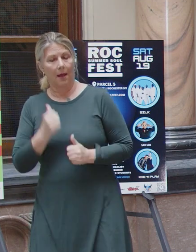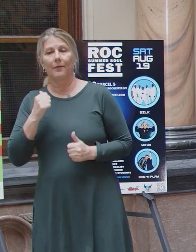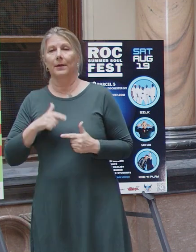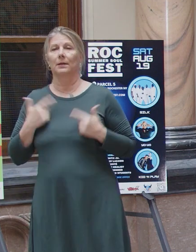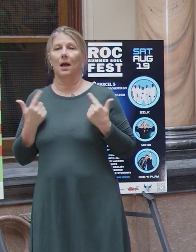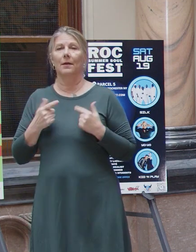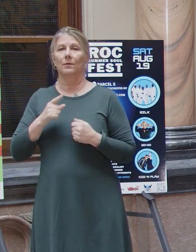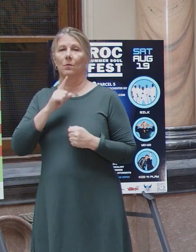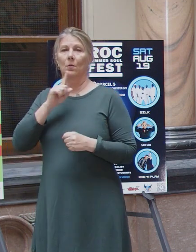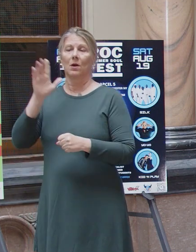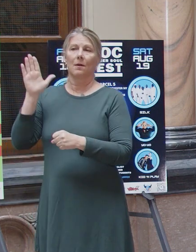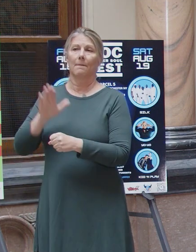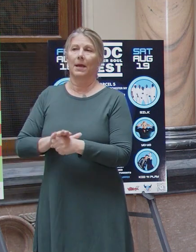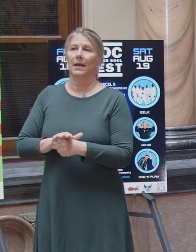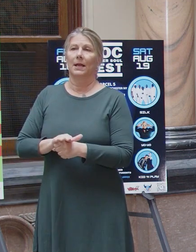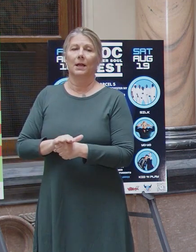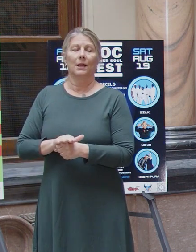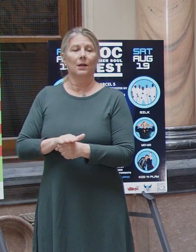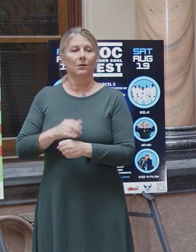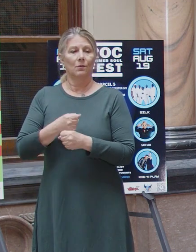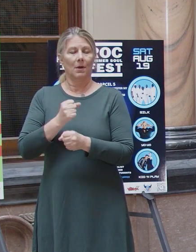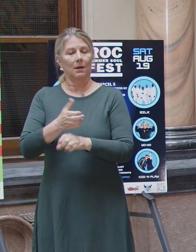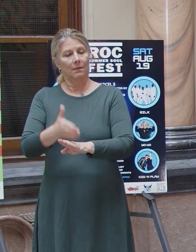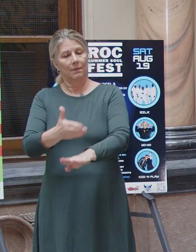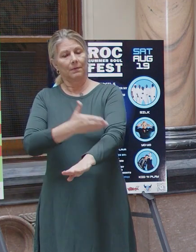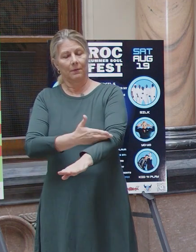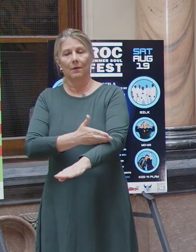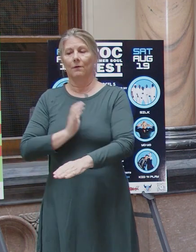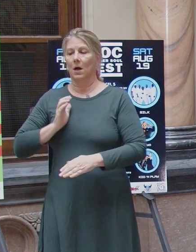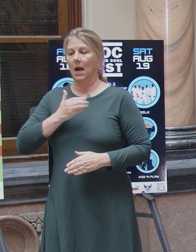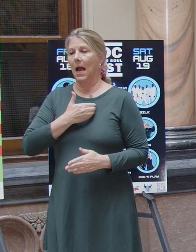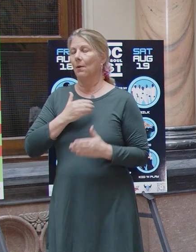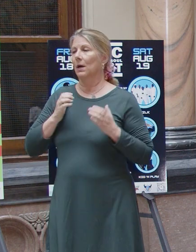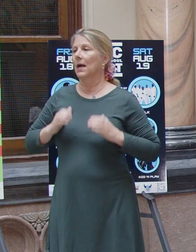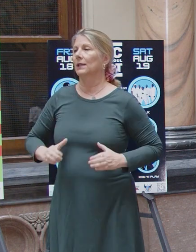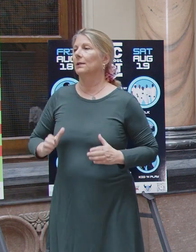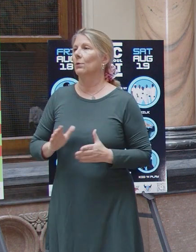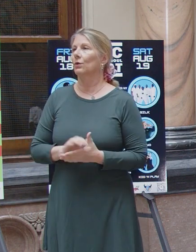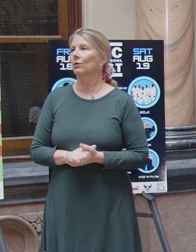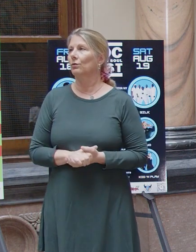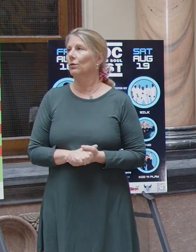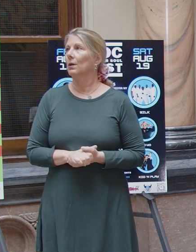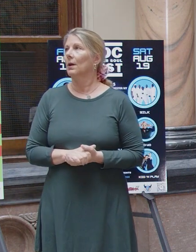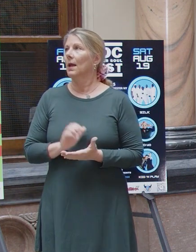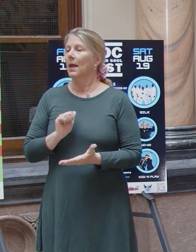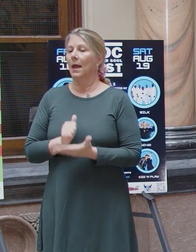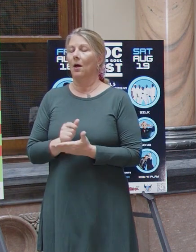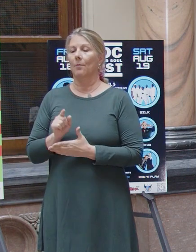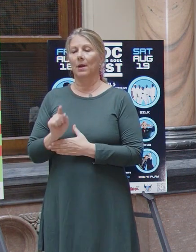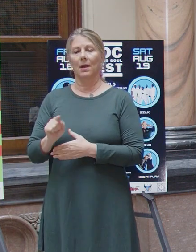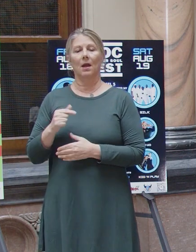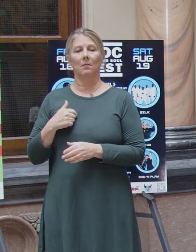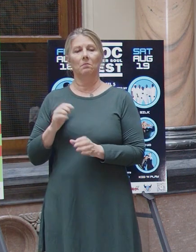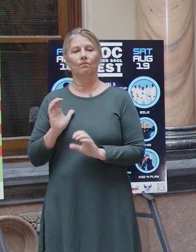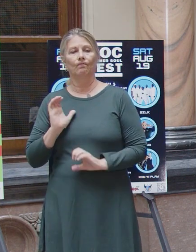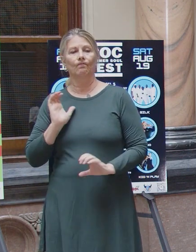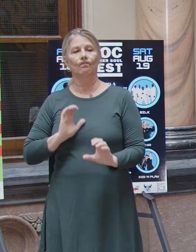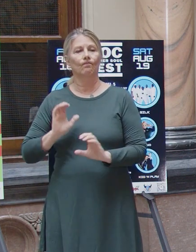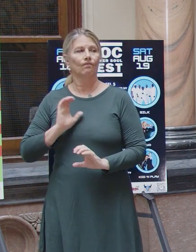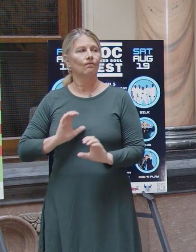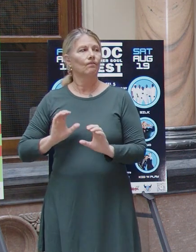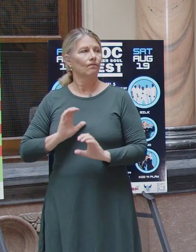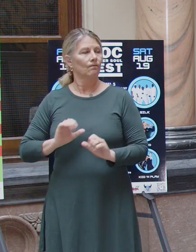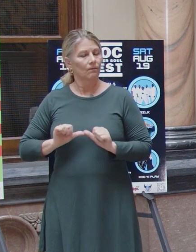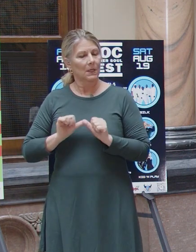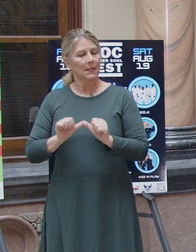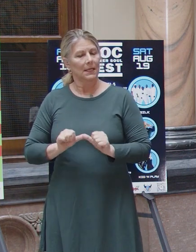to being the difference for our customers by helping them navigate their personal health journey while continuously